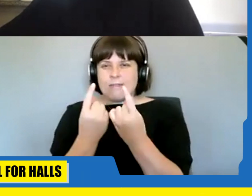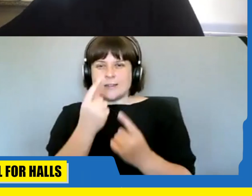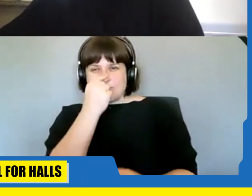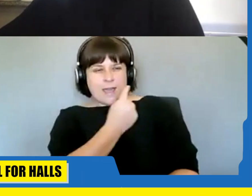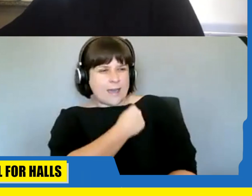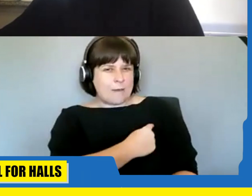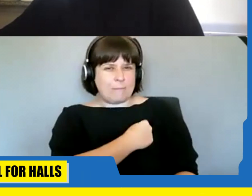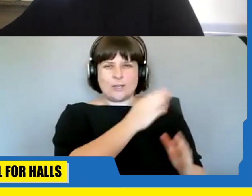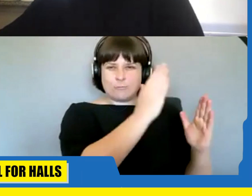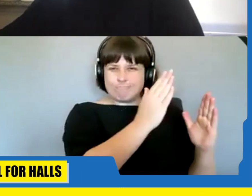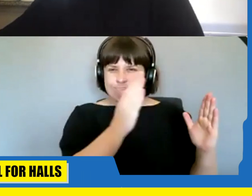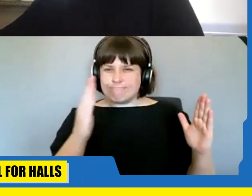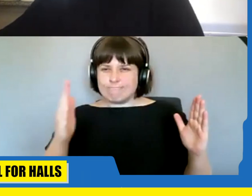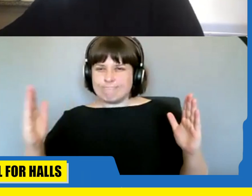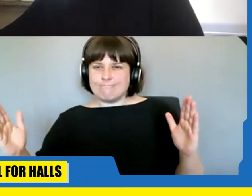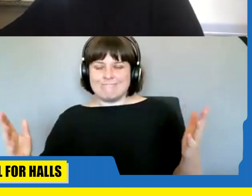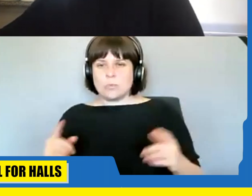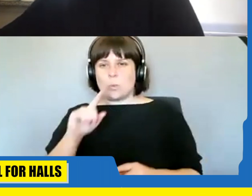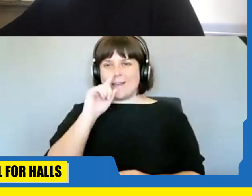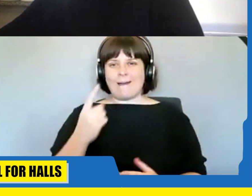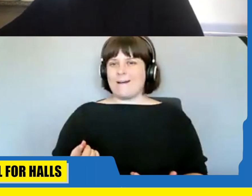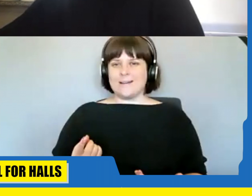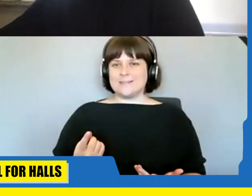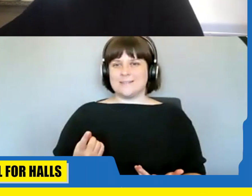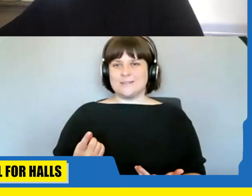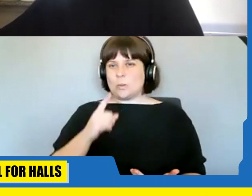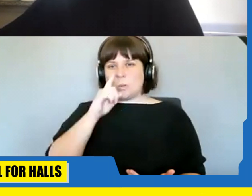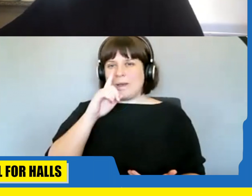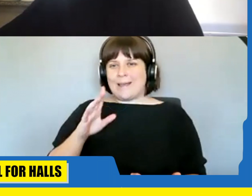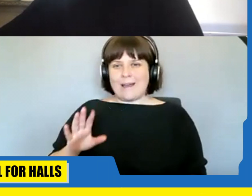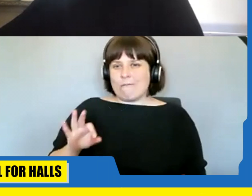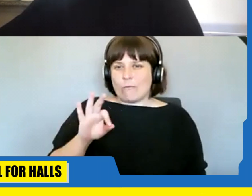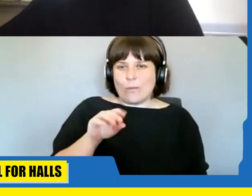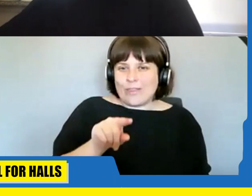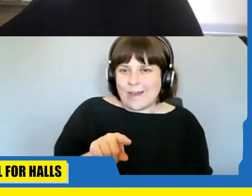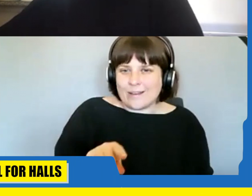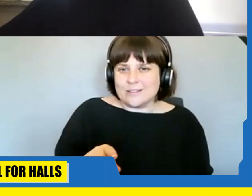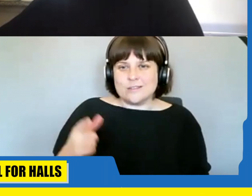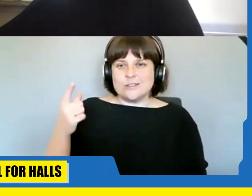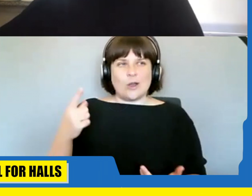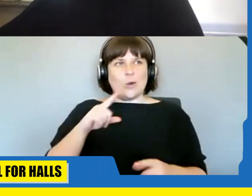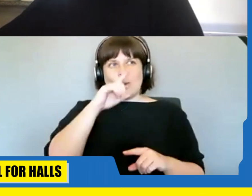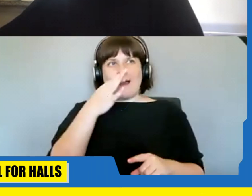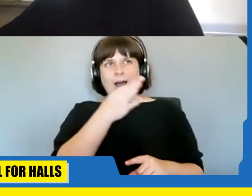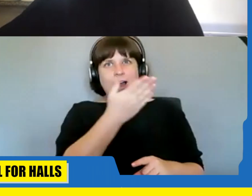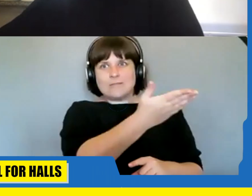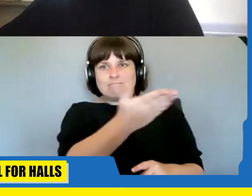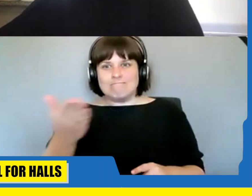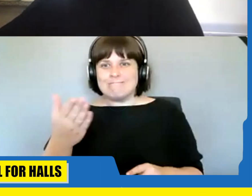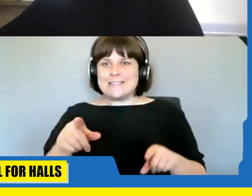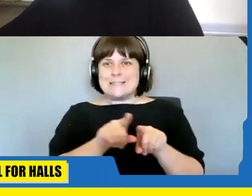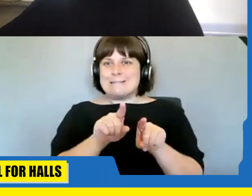long series. So why would anyone commit to us if we're not going to commit to the series? But that's time fixes